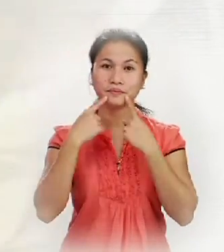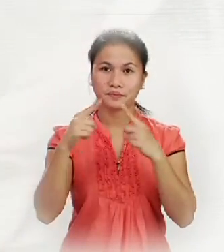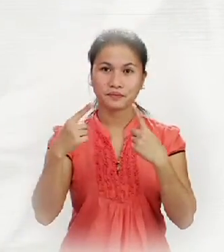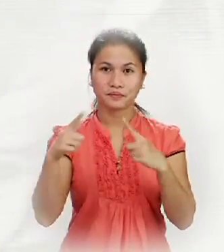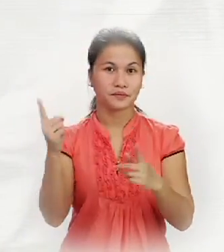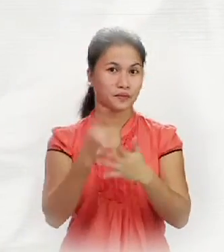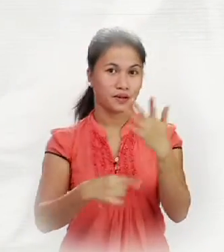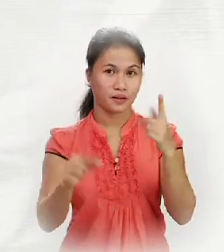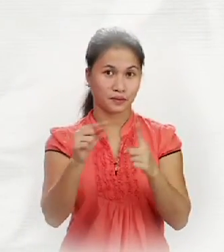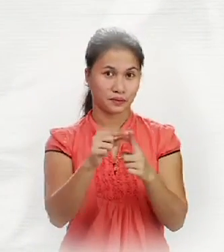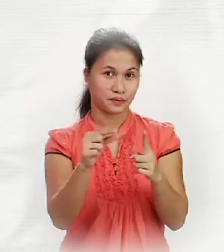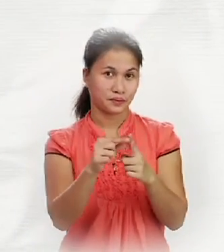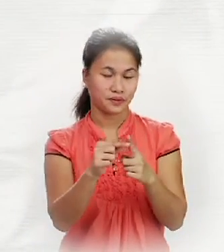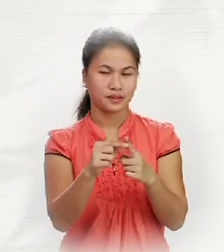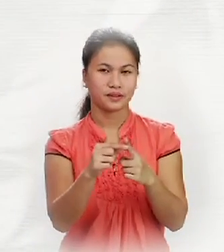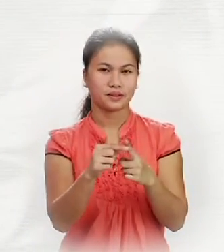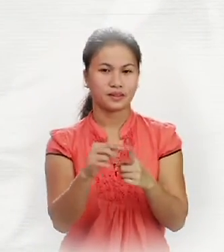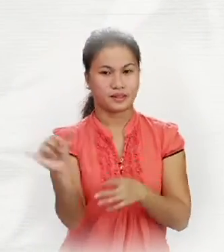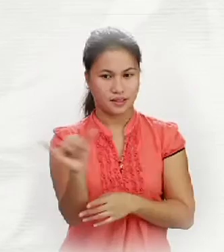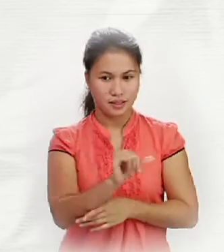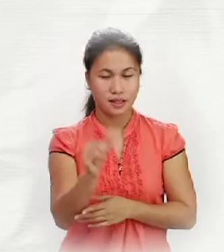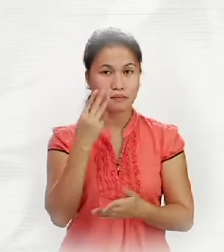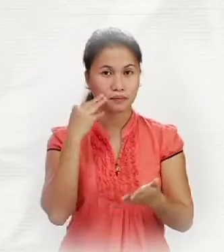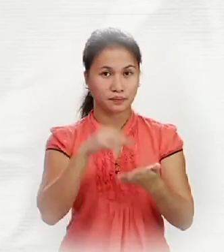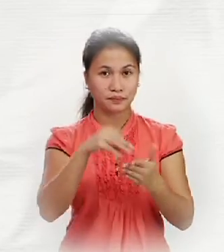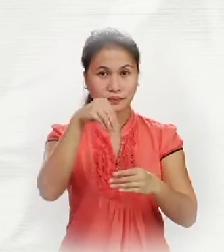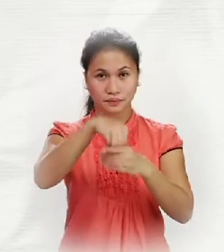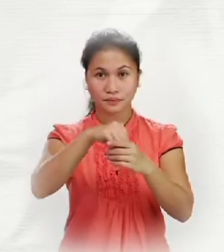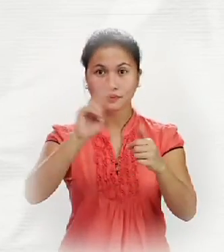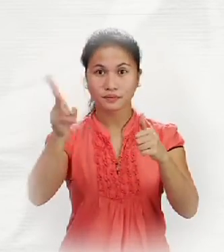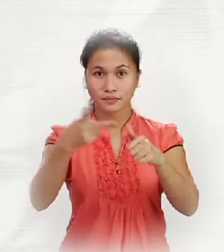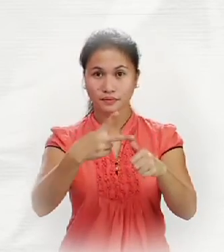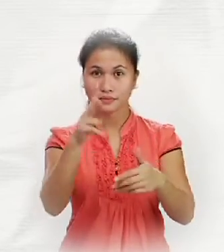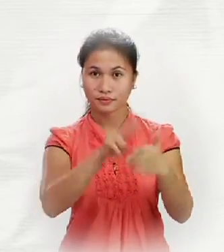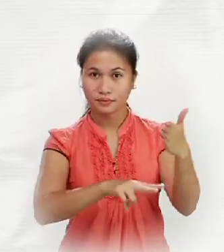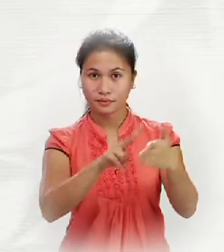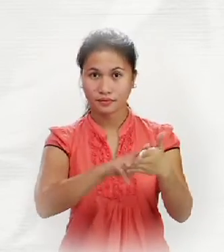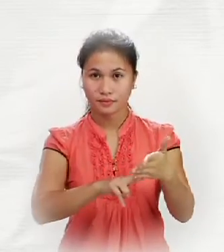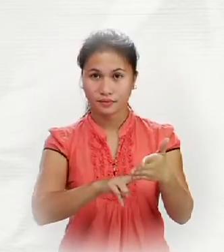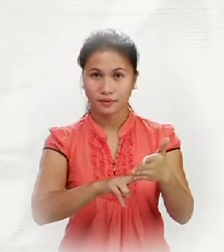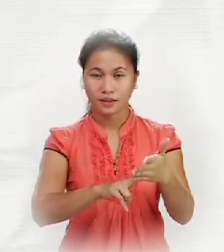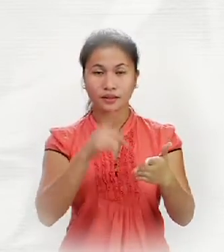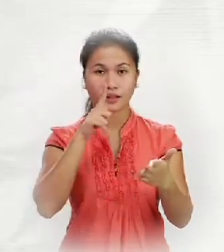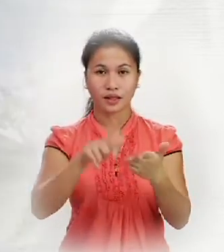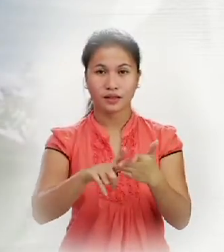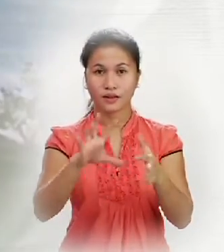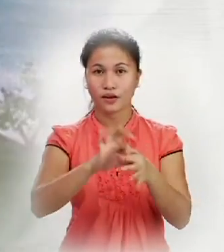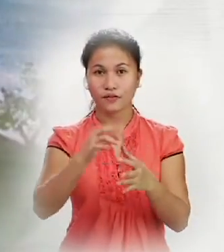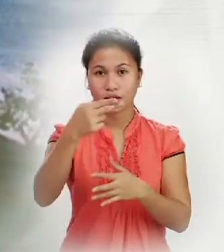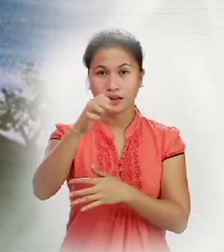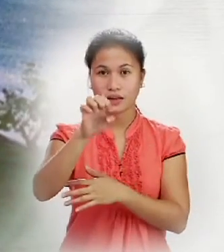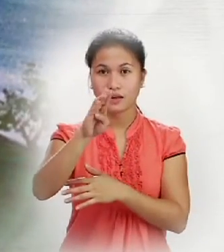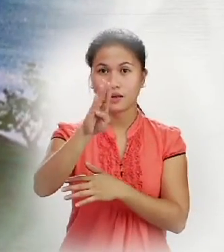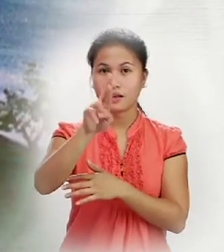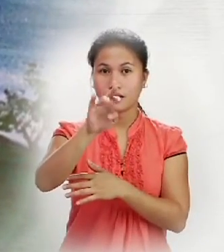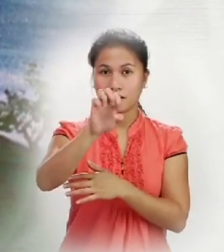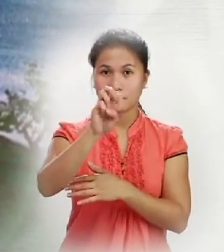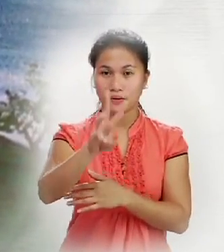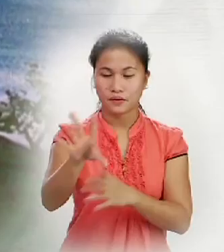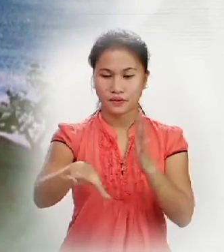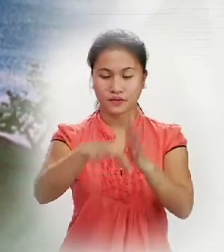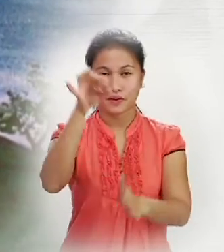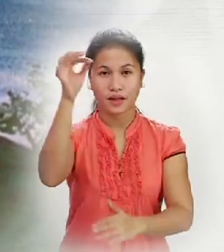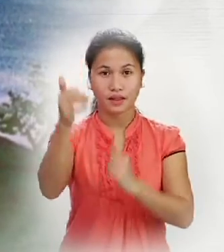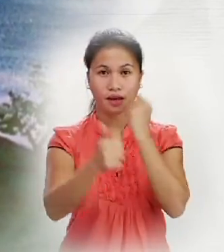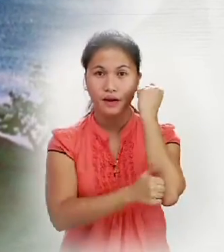word. And that's the same message in the second reading. In the letter to the Hebrews, we find Abraham,